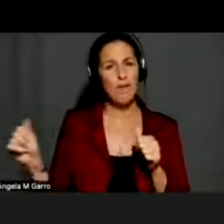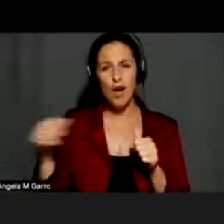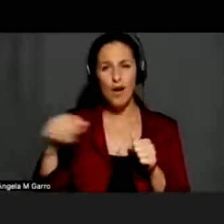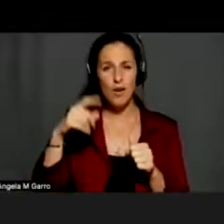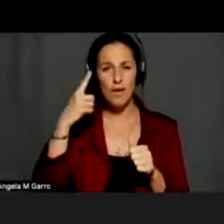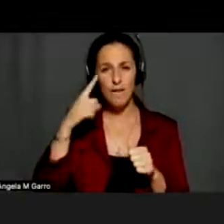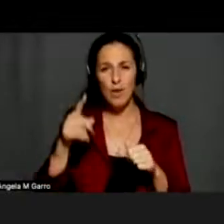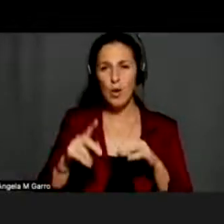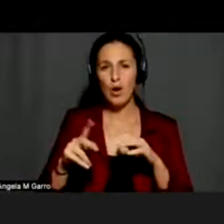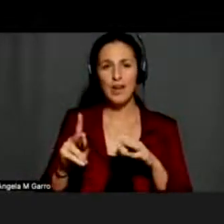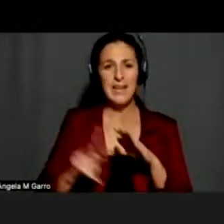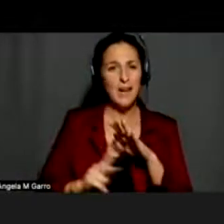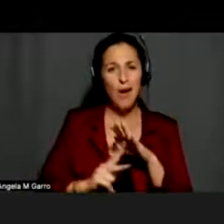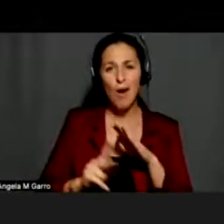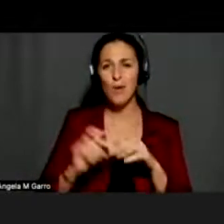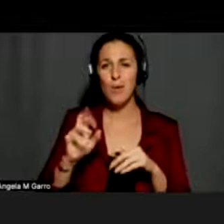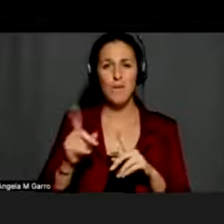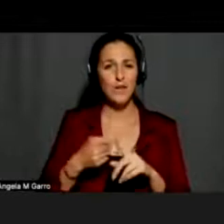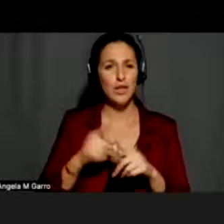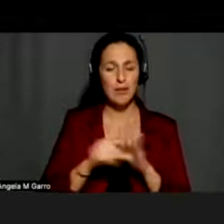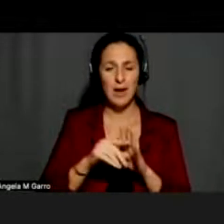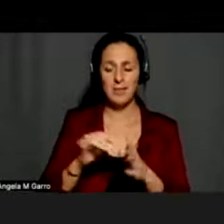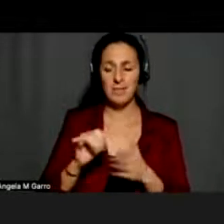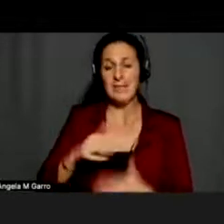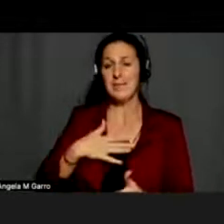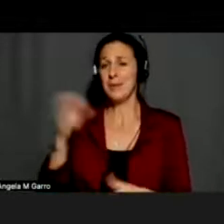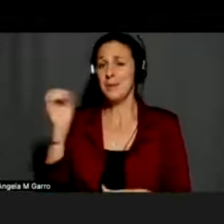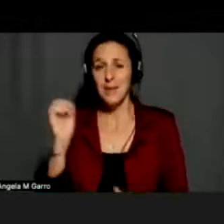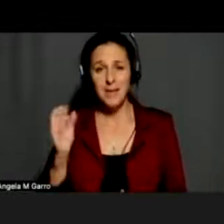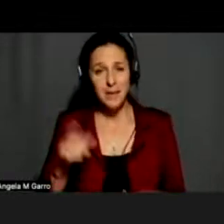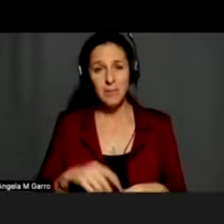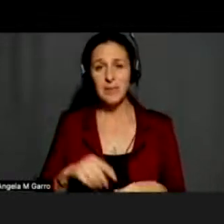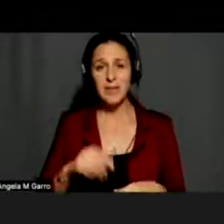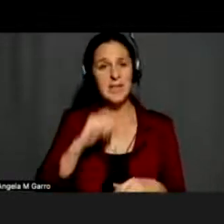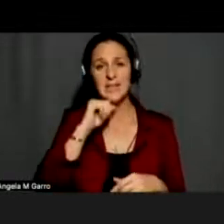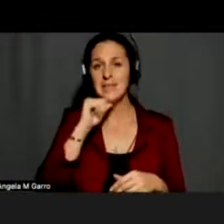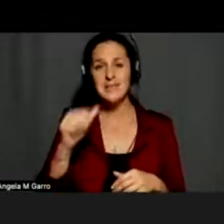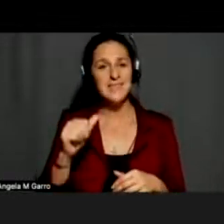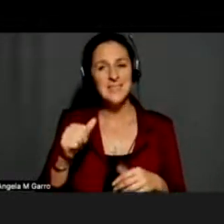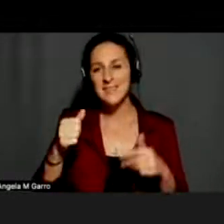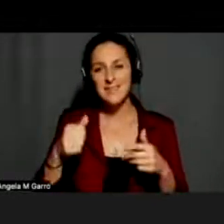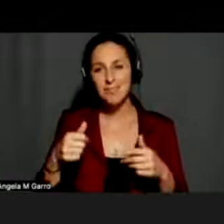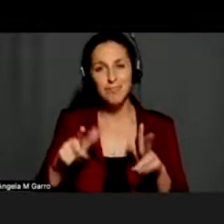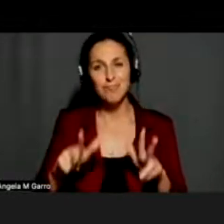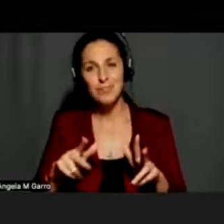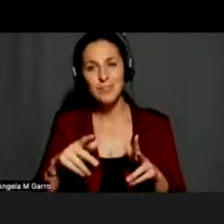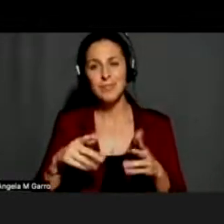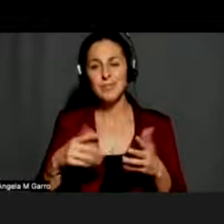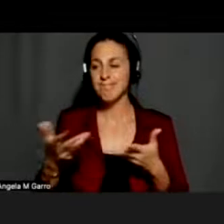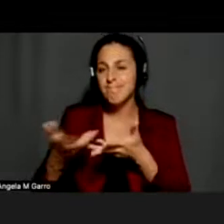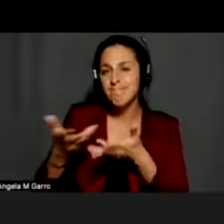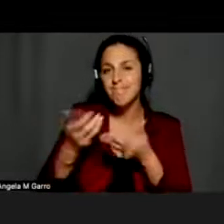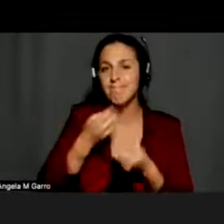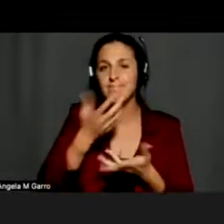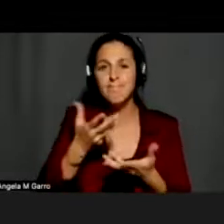grade, in my opinion. Certainly, it doesn't allow for community building. So I'm